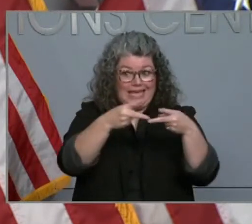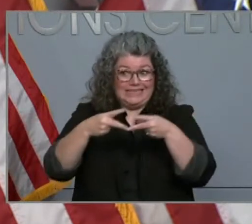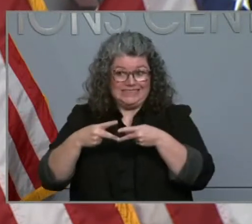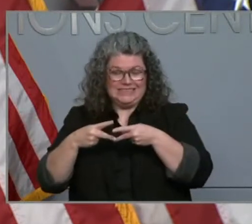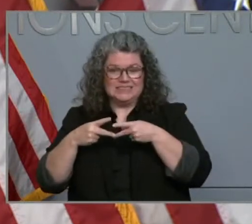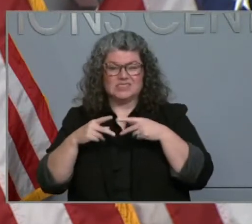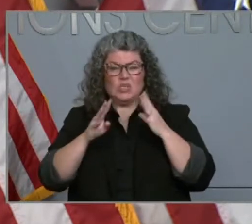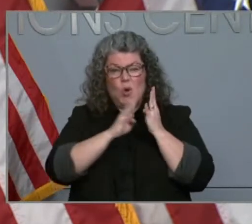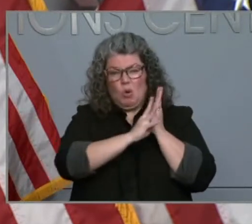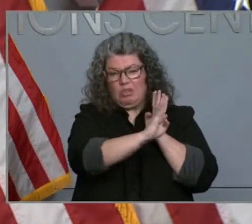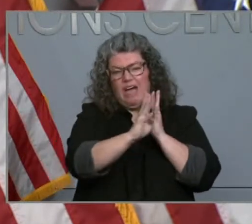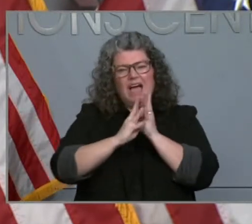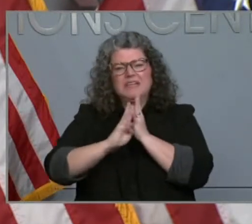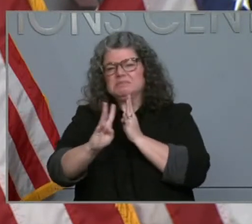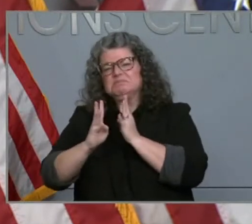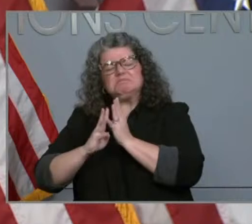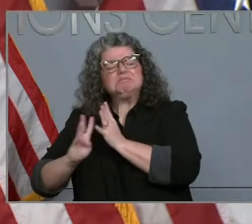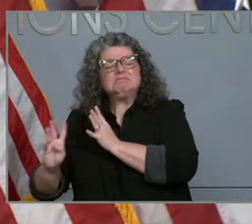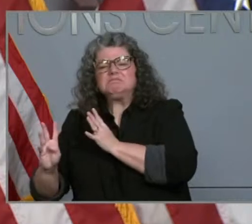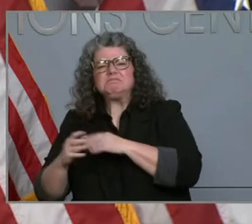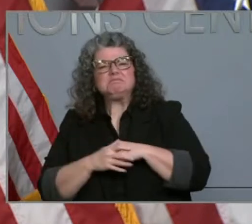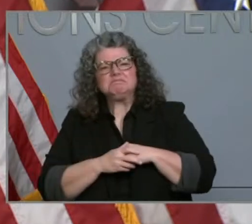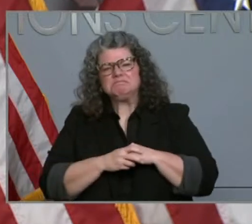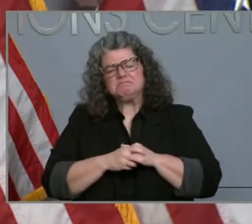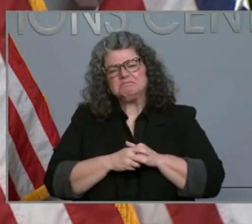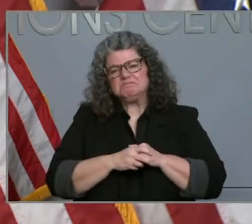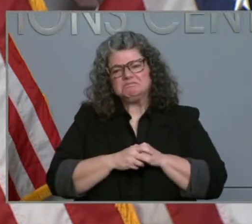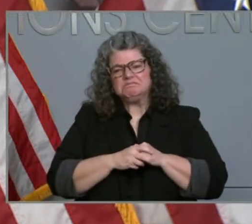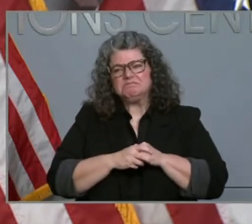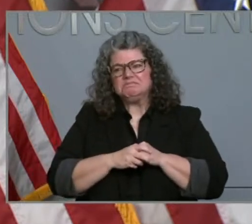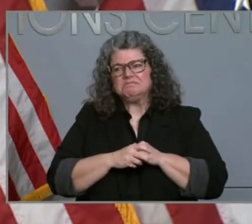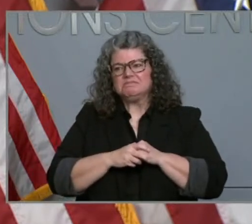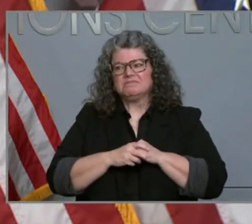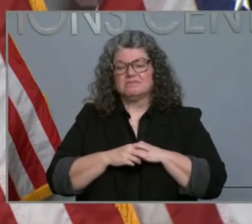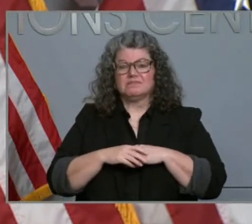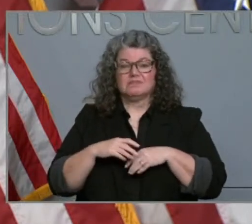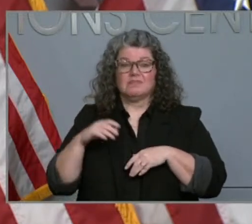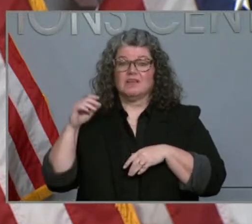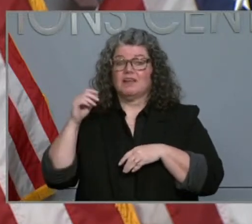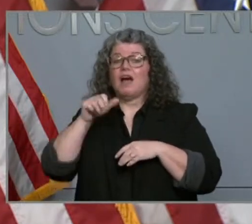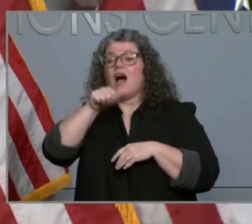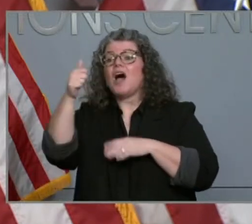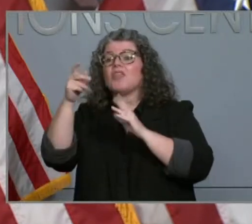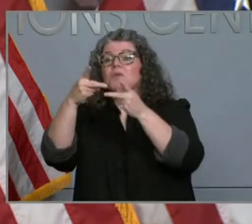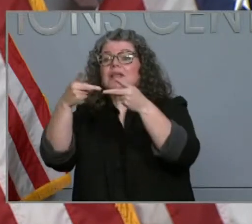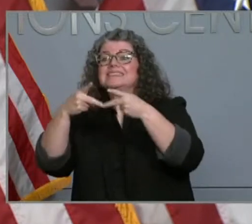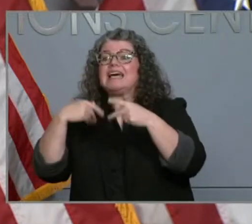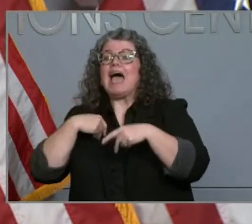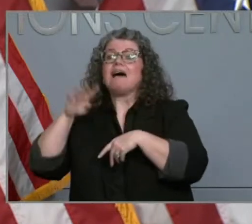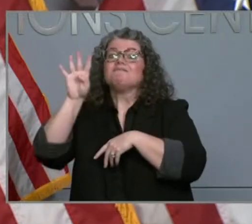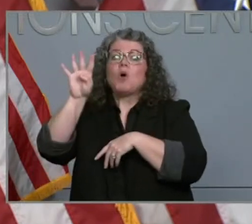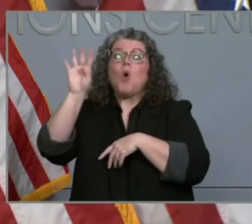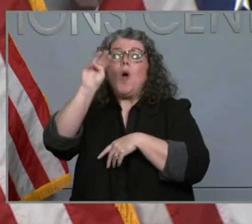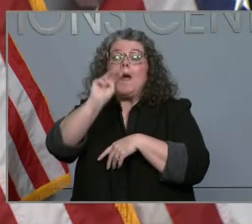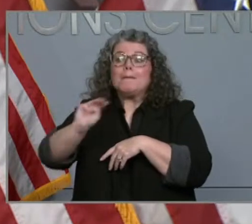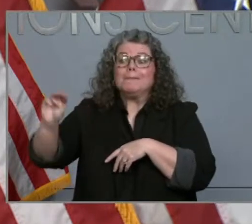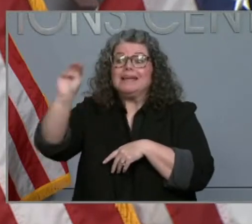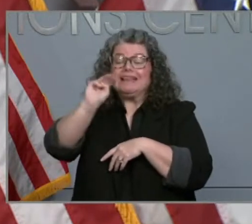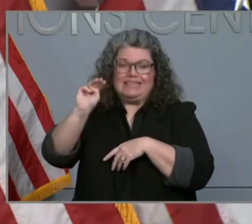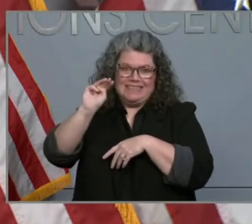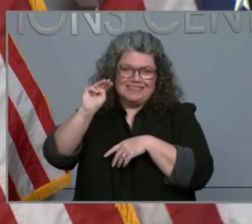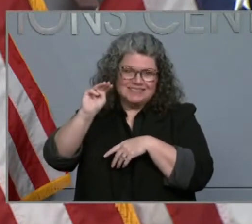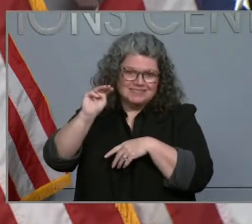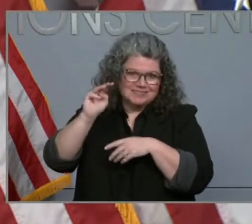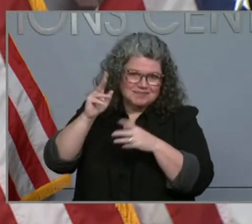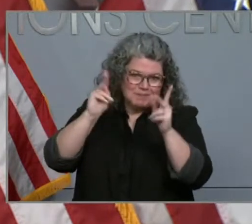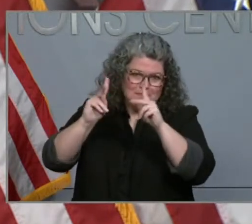of lines is not as great as when you have over 4 million people going through the voting sites during the